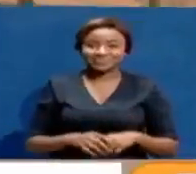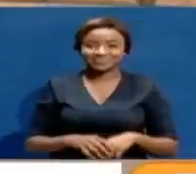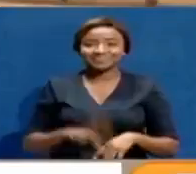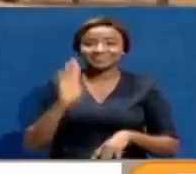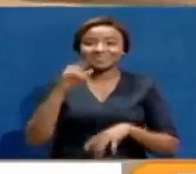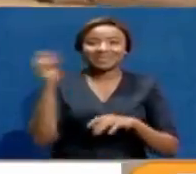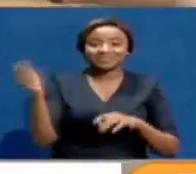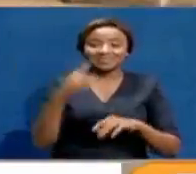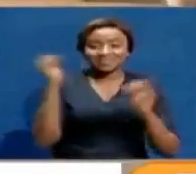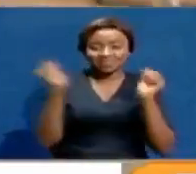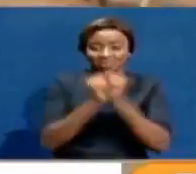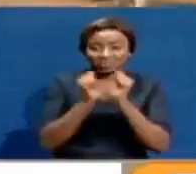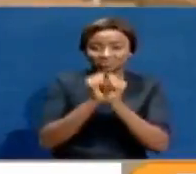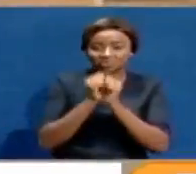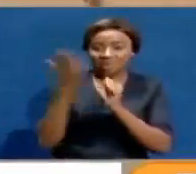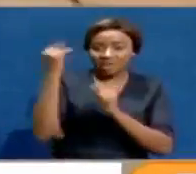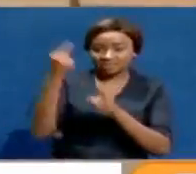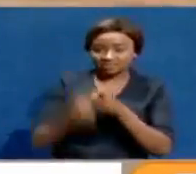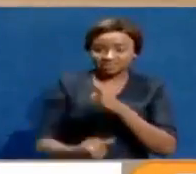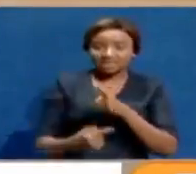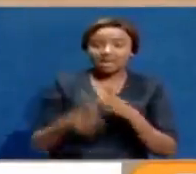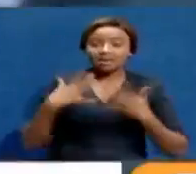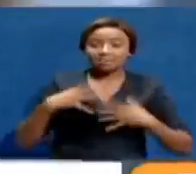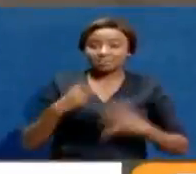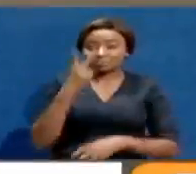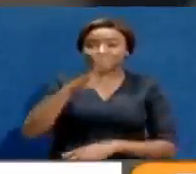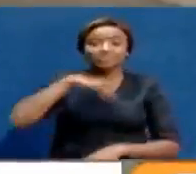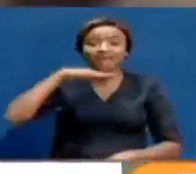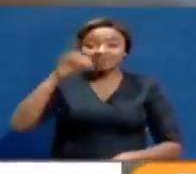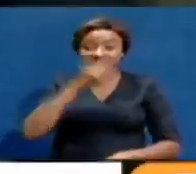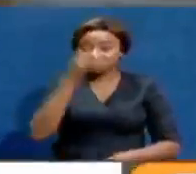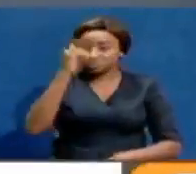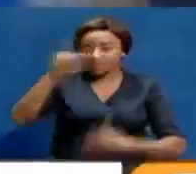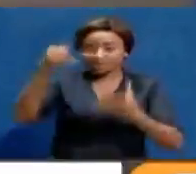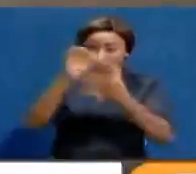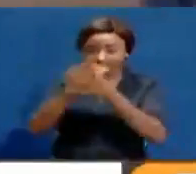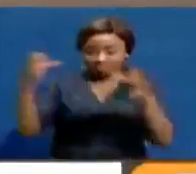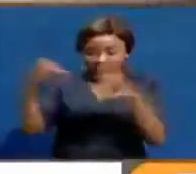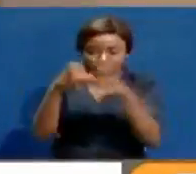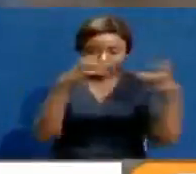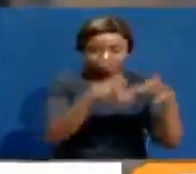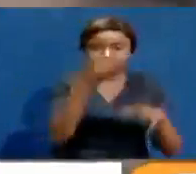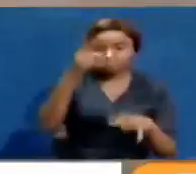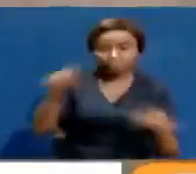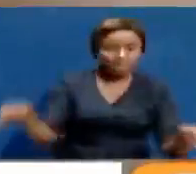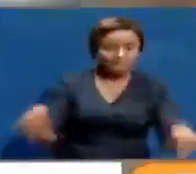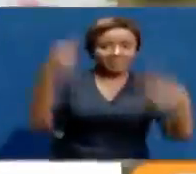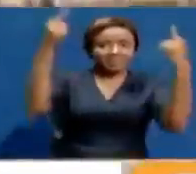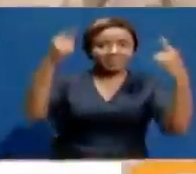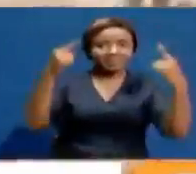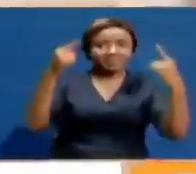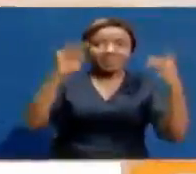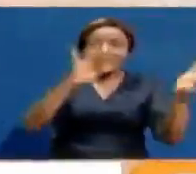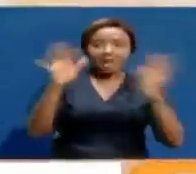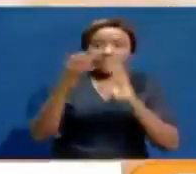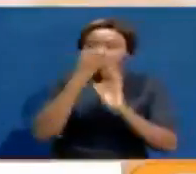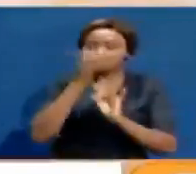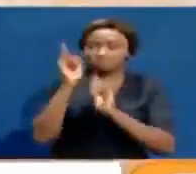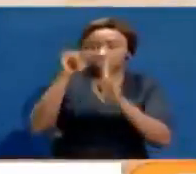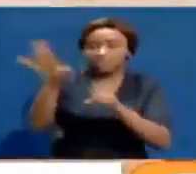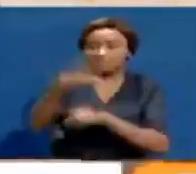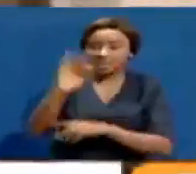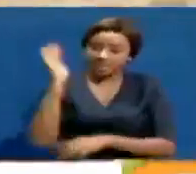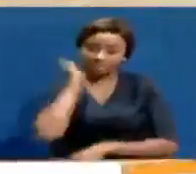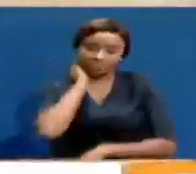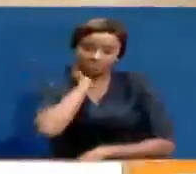In October last year, two people died as two Jubilee groups clashed over William Ruto's tour to Kenol Muranga. Destruction of